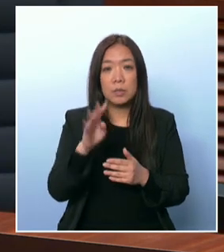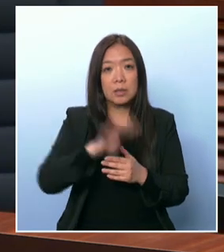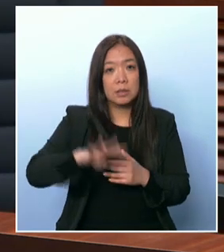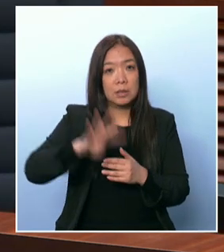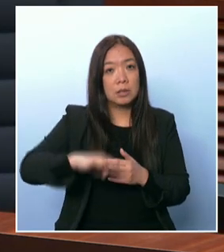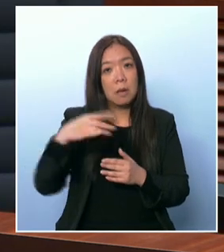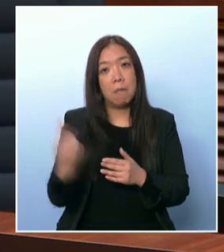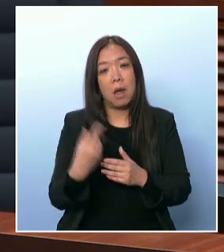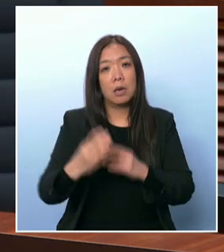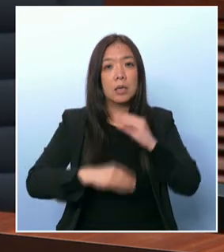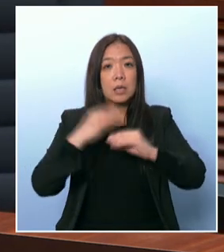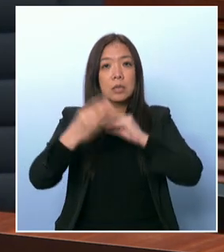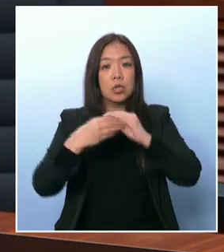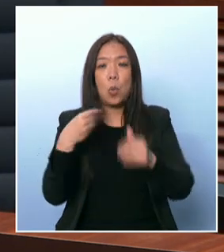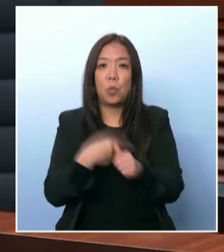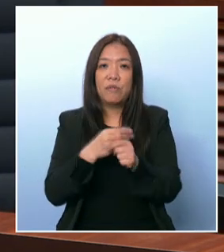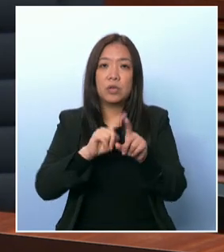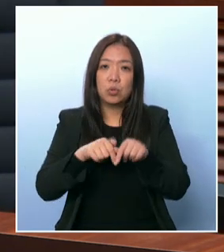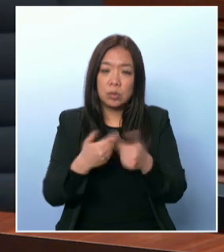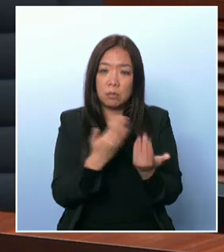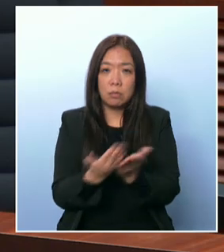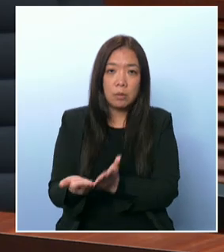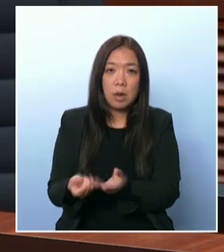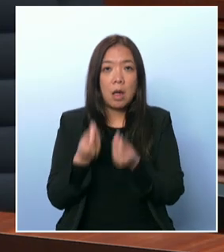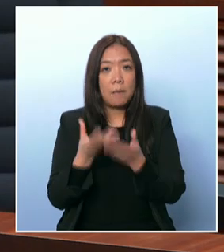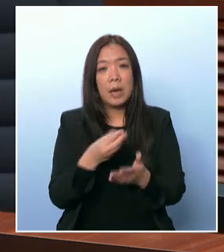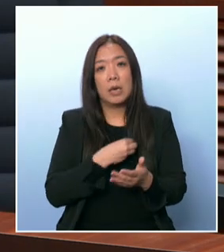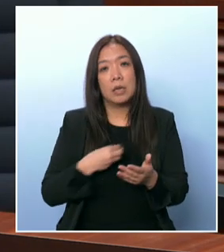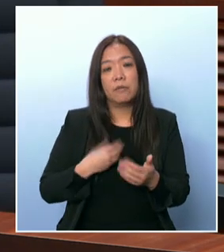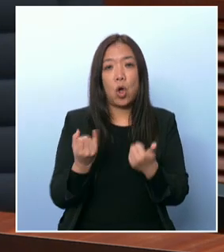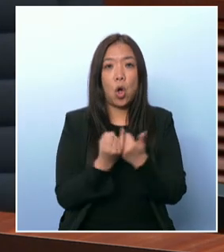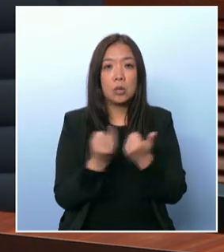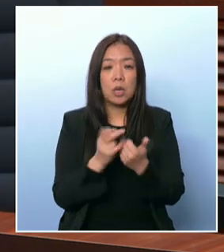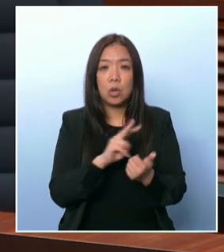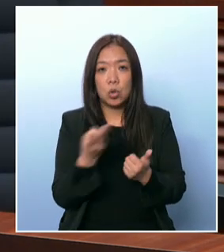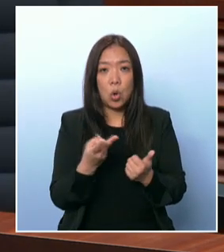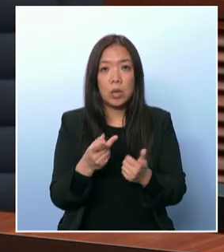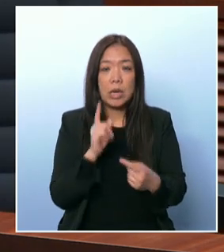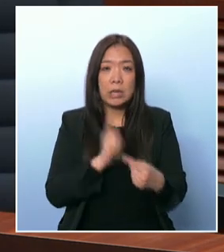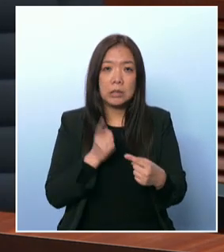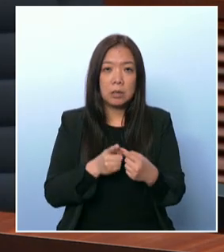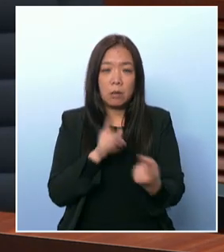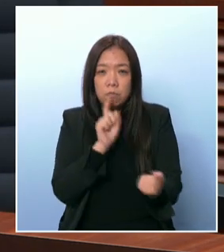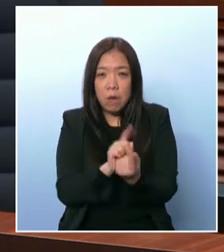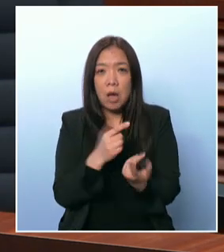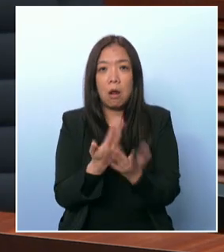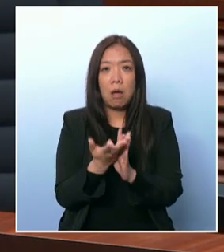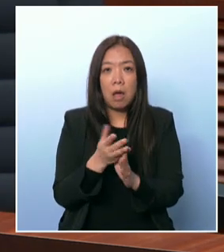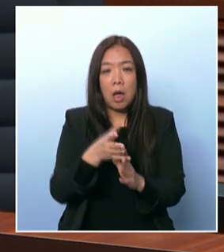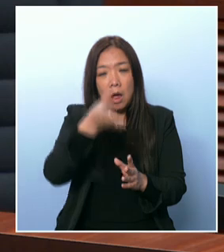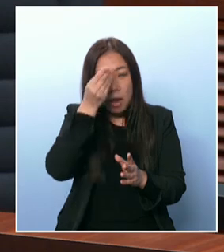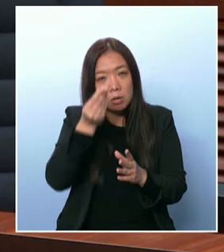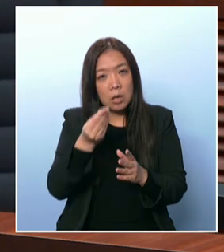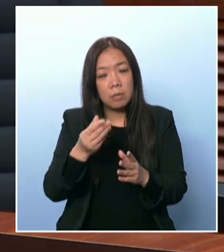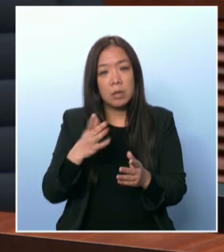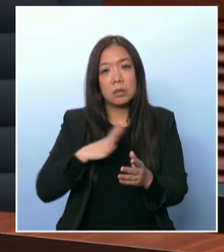Today's proposal is about spending $1.45 billion to build a clinical training amenities center